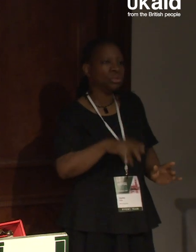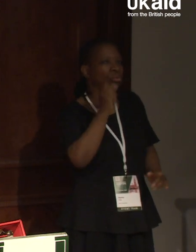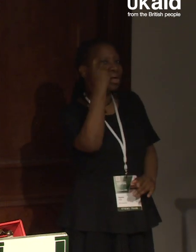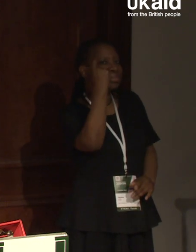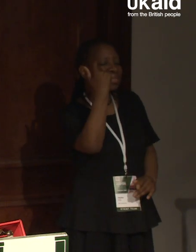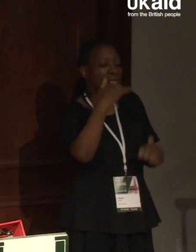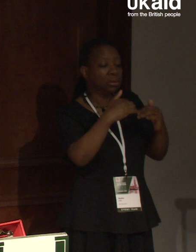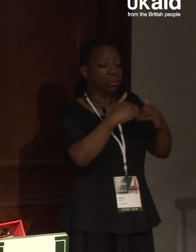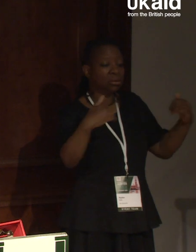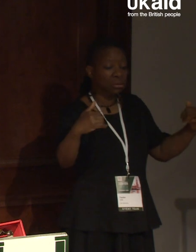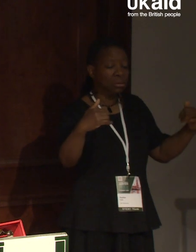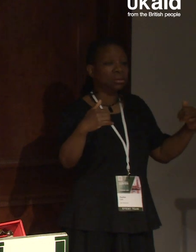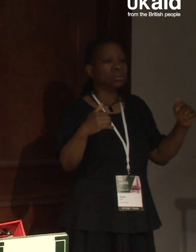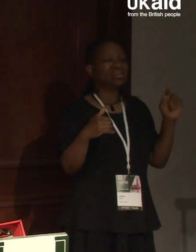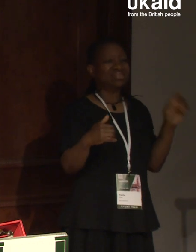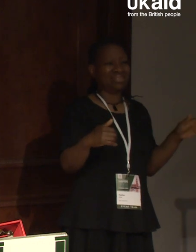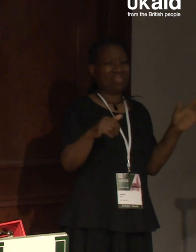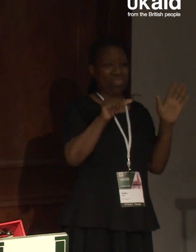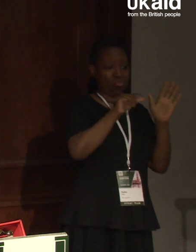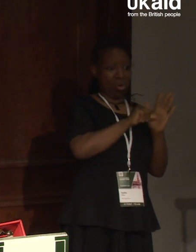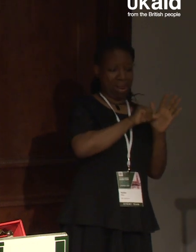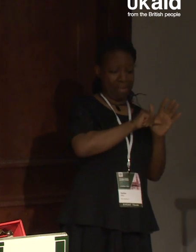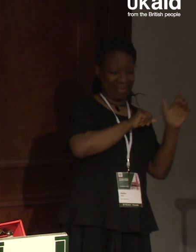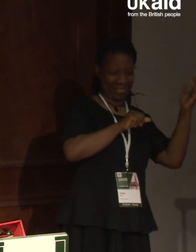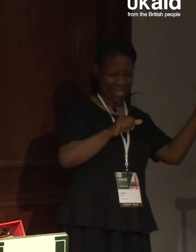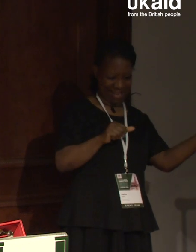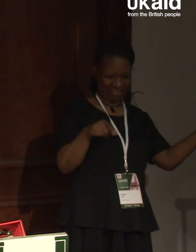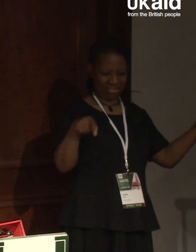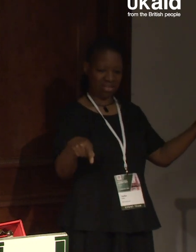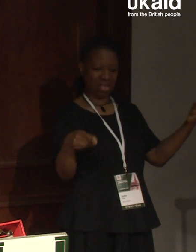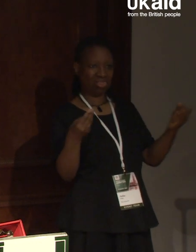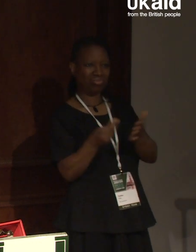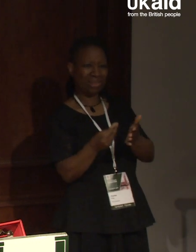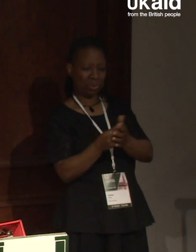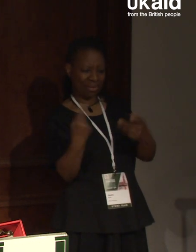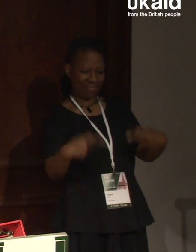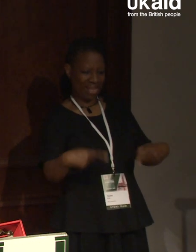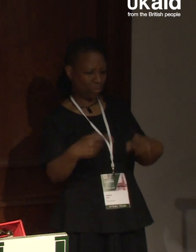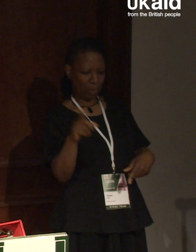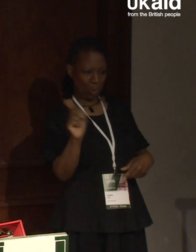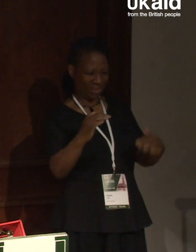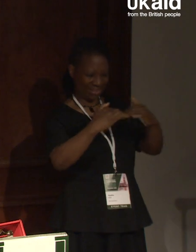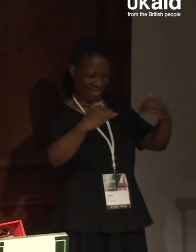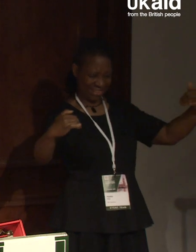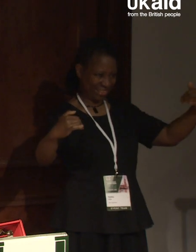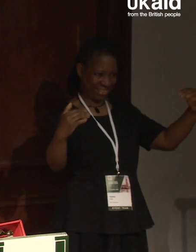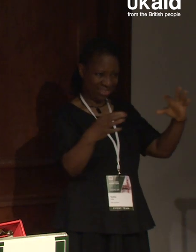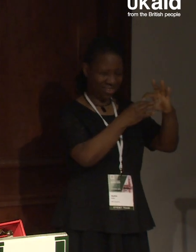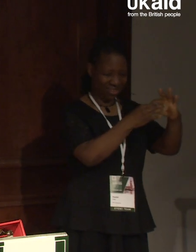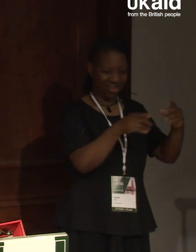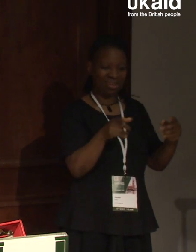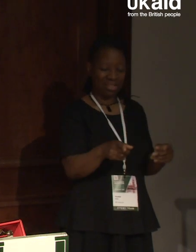the scale of the problem and the resources that we actually have available. So in DFID,